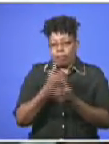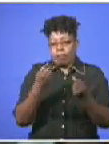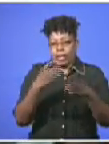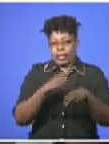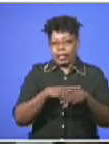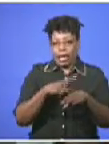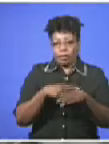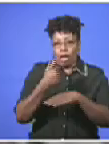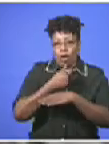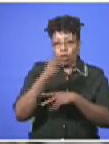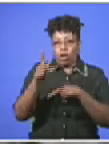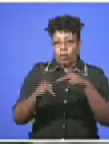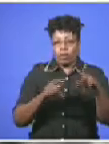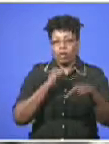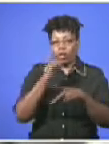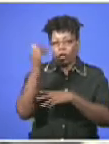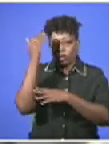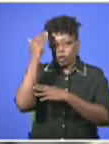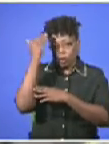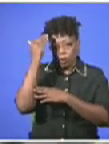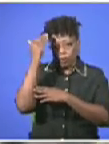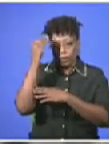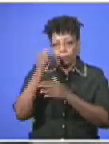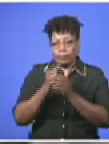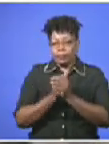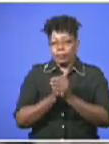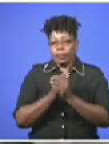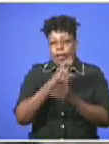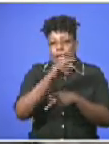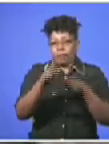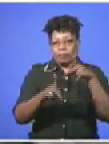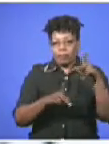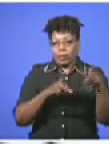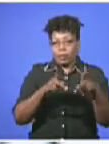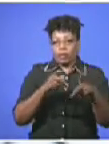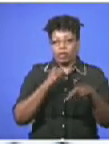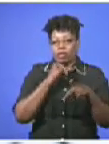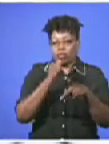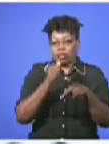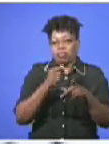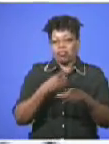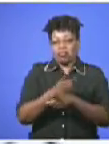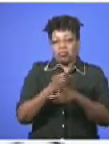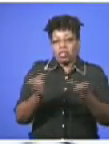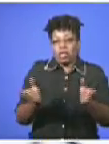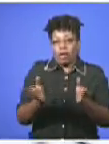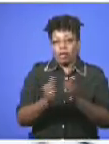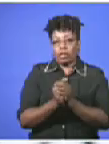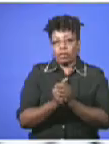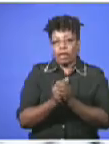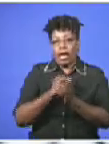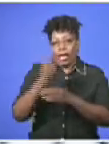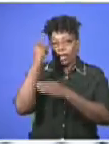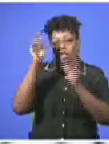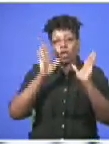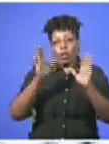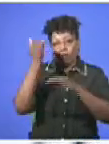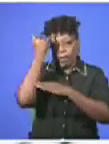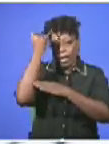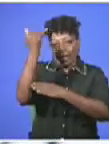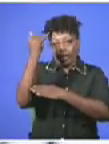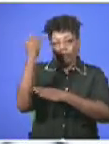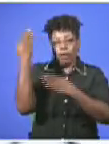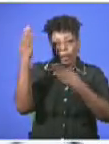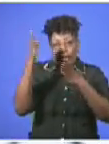know, not recognized, and people become discouraged. I think it's a great idea. You know what I'm saying? For Bahamians to